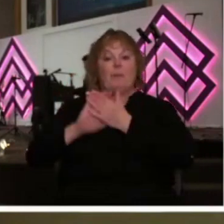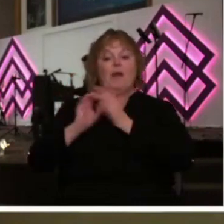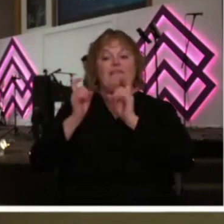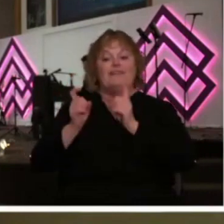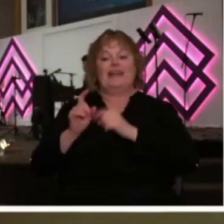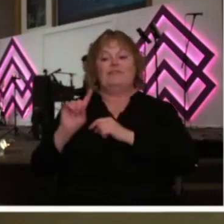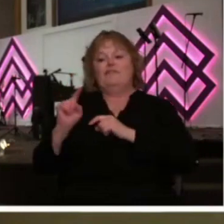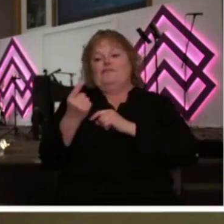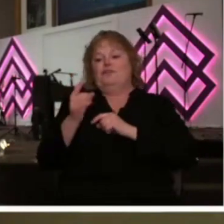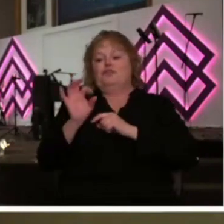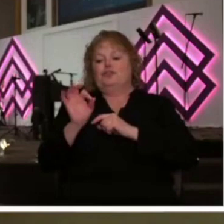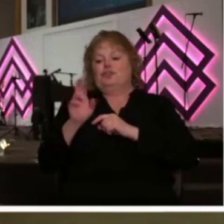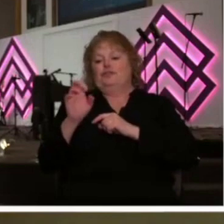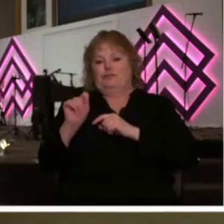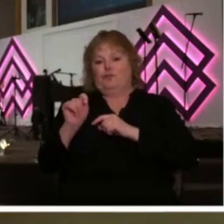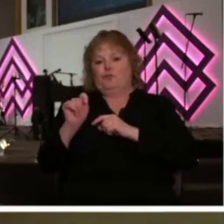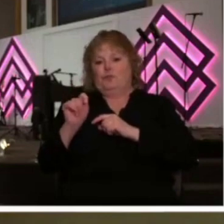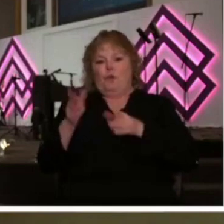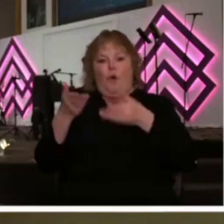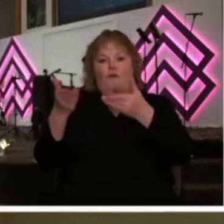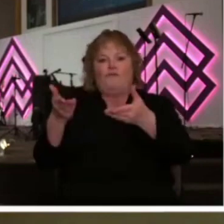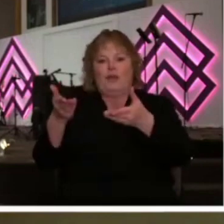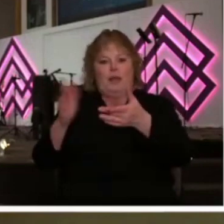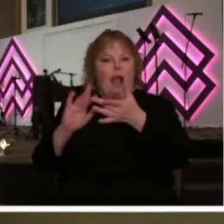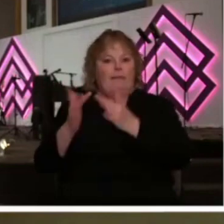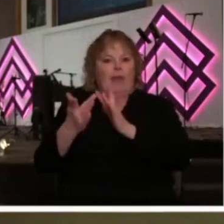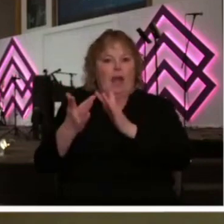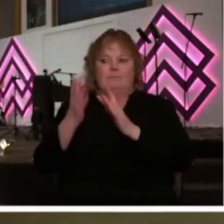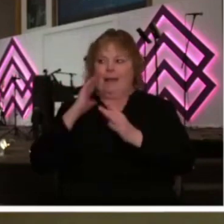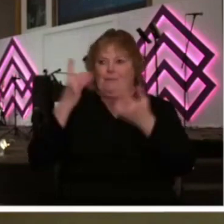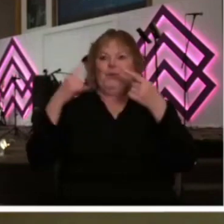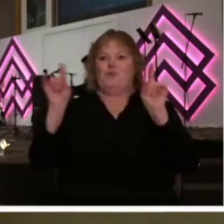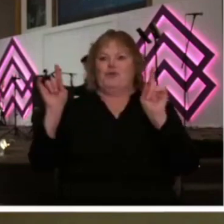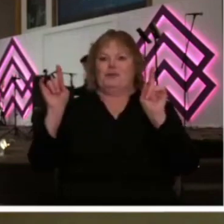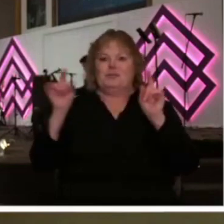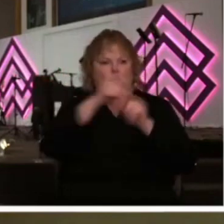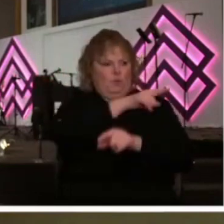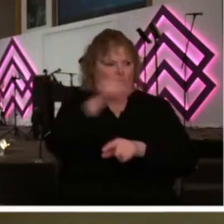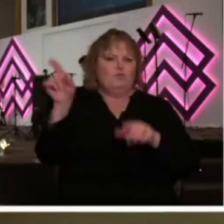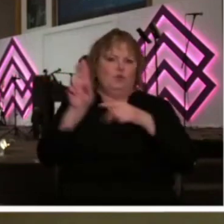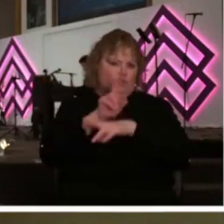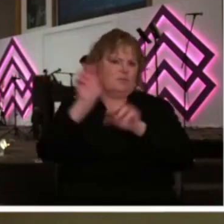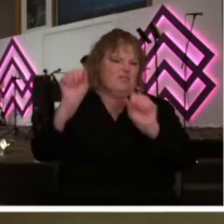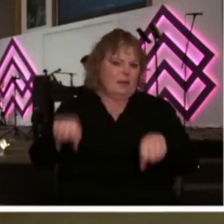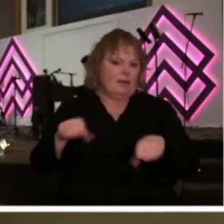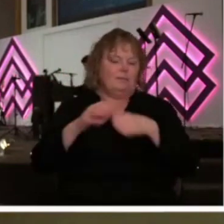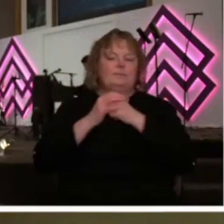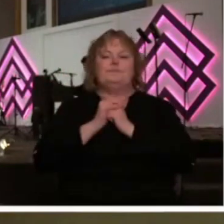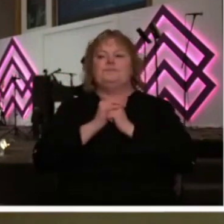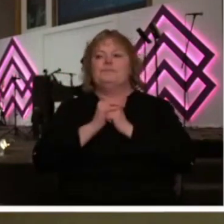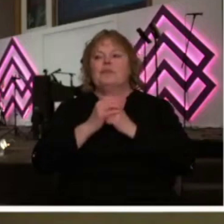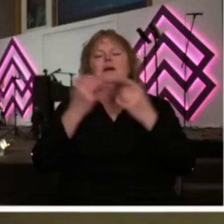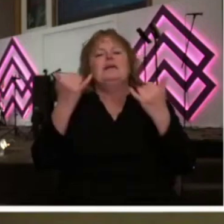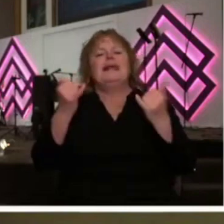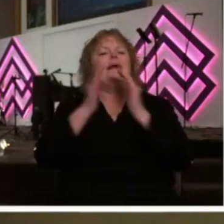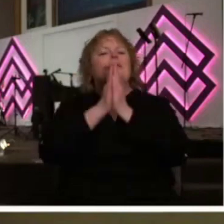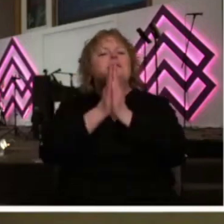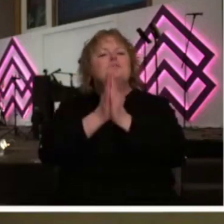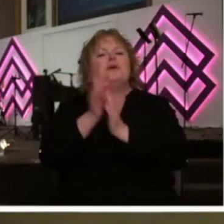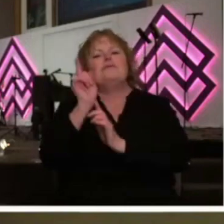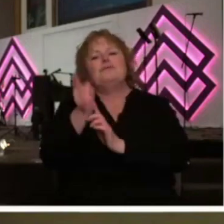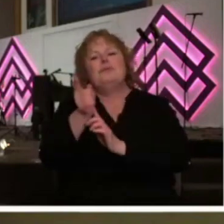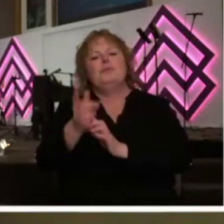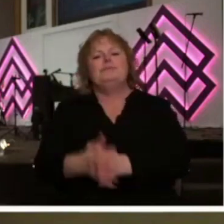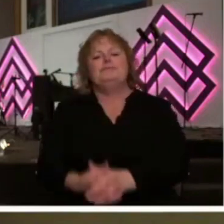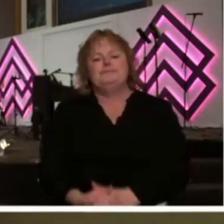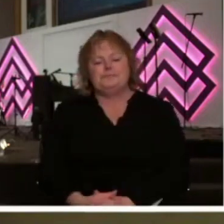online, so I know that it works. But it's there for you. Would you bow your heads with me for just a